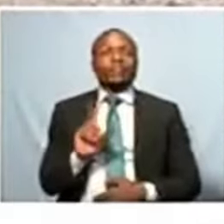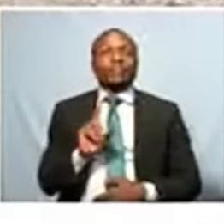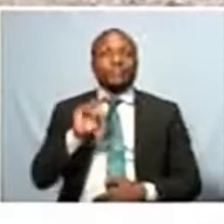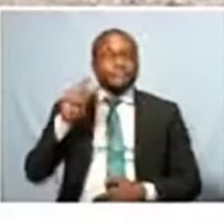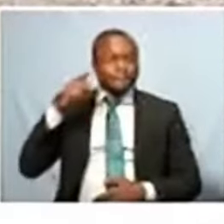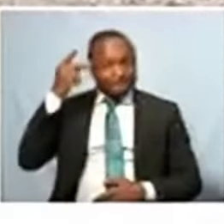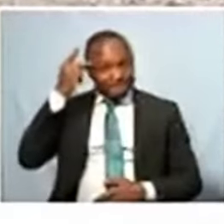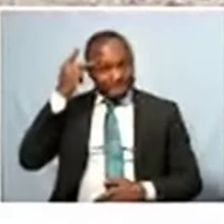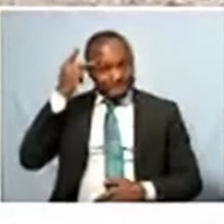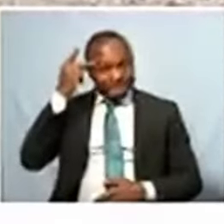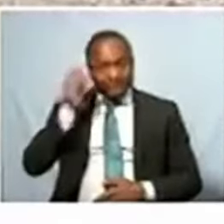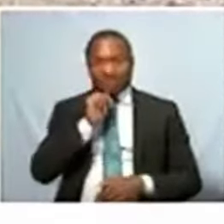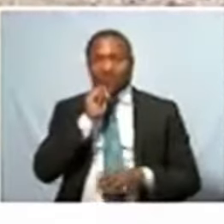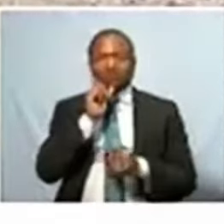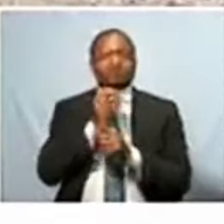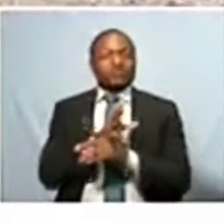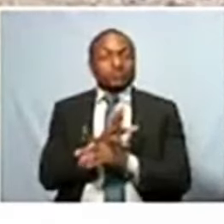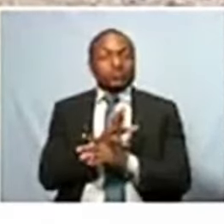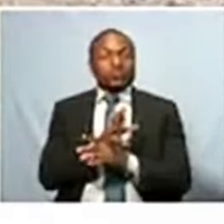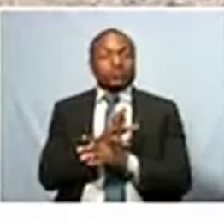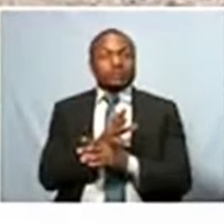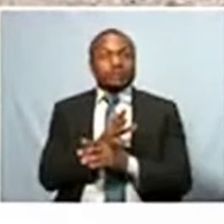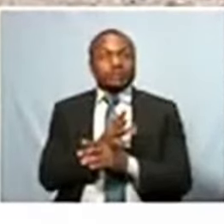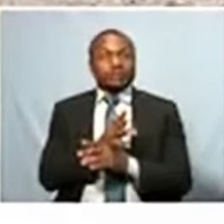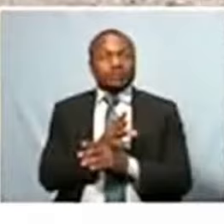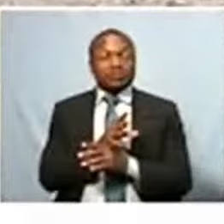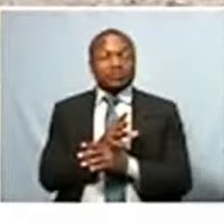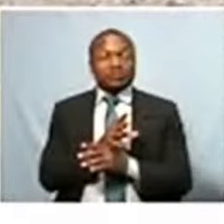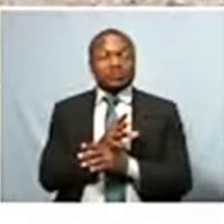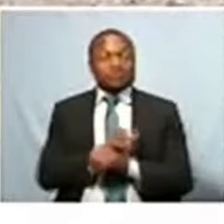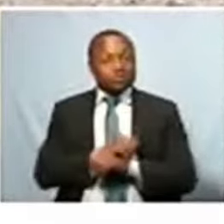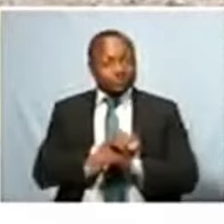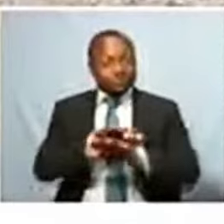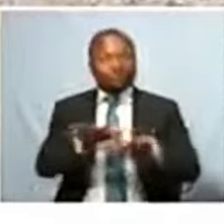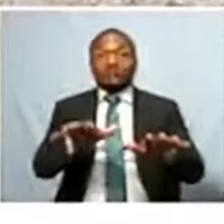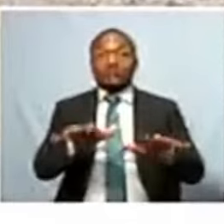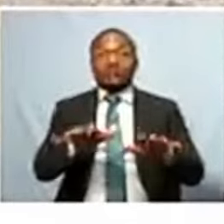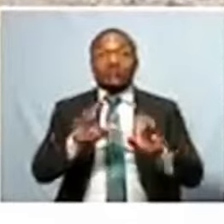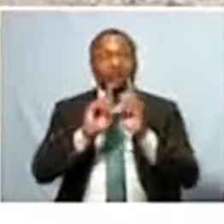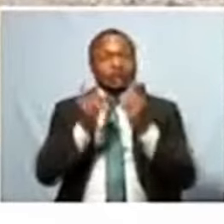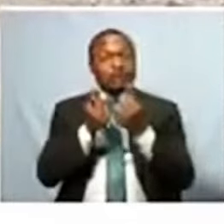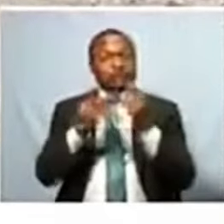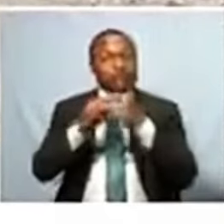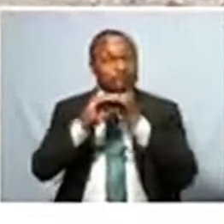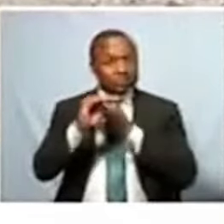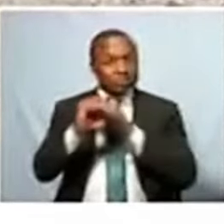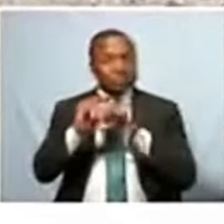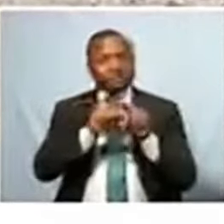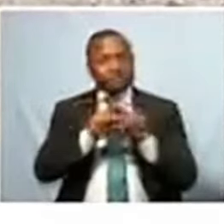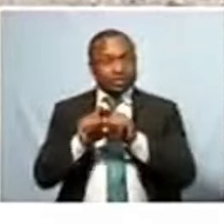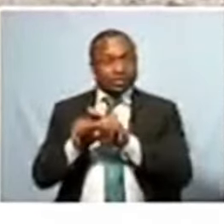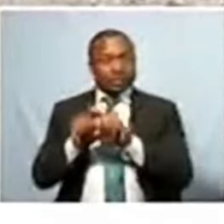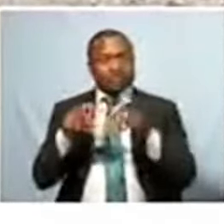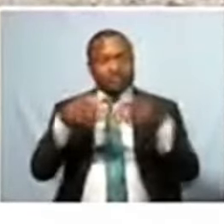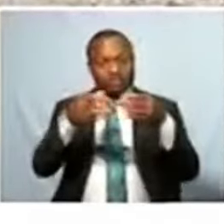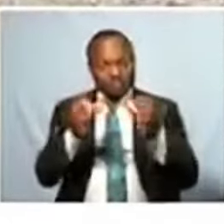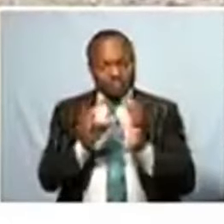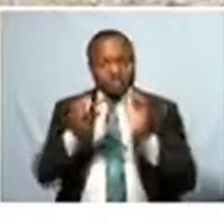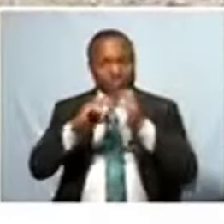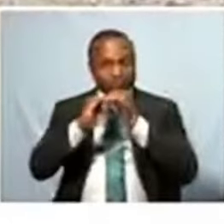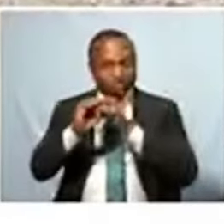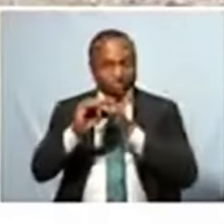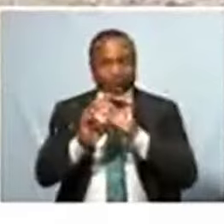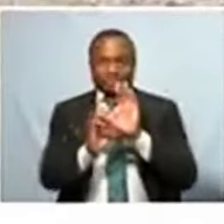political intolerance has spread to the grassroots, I mean at district level as well as constituency level.